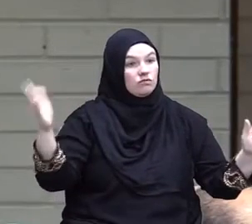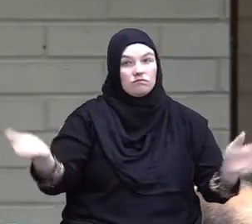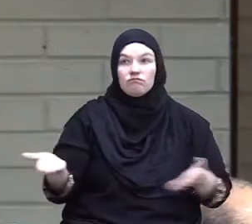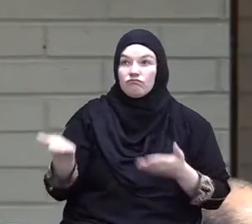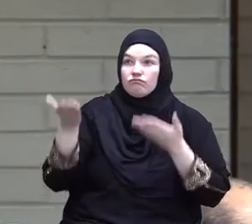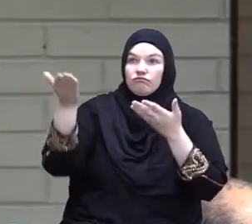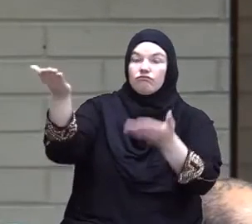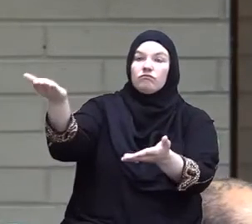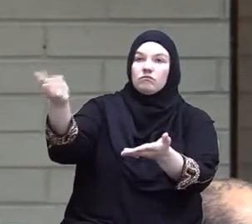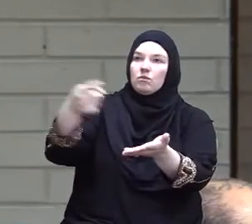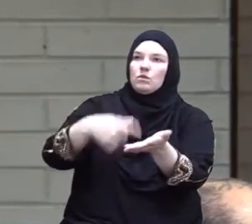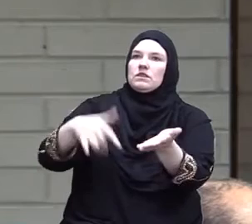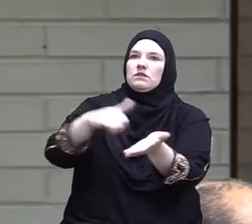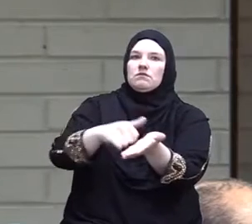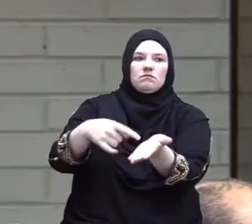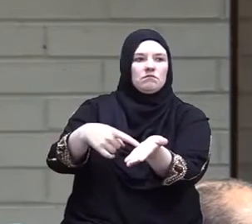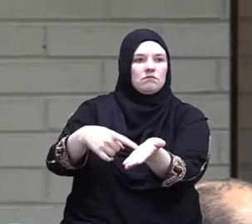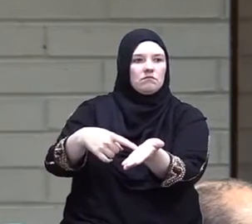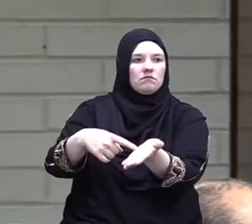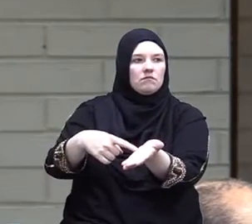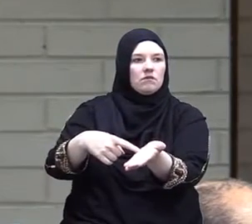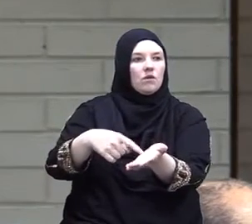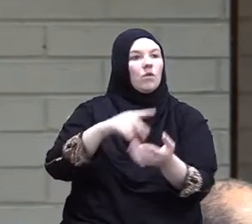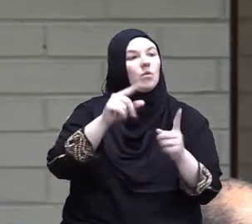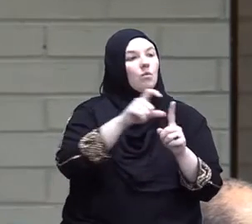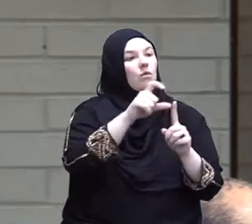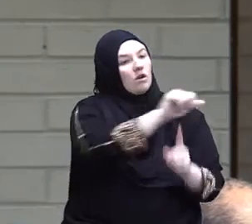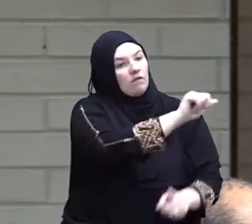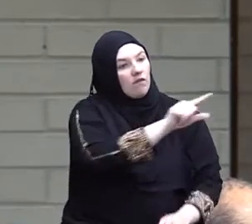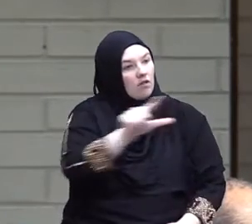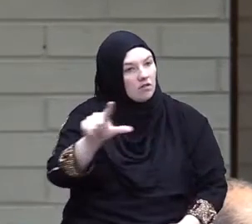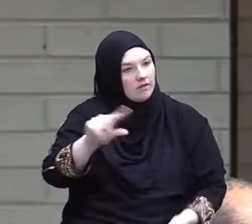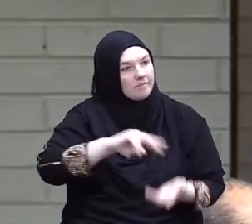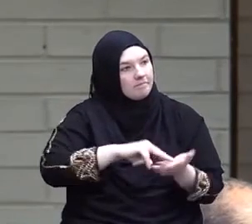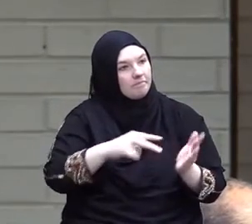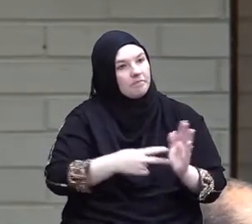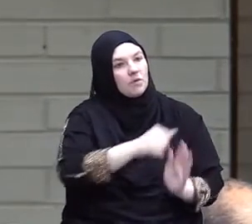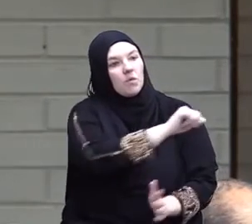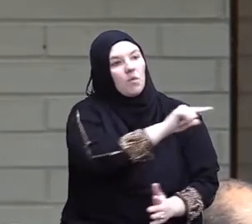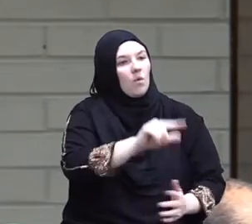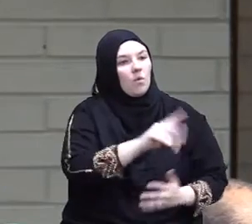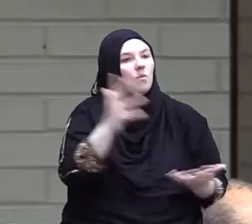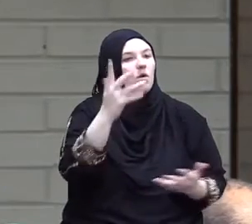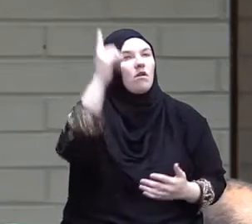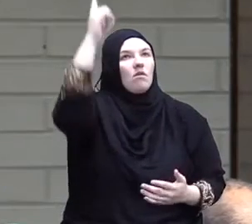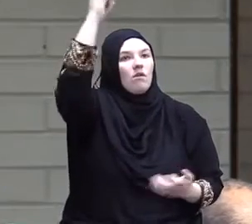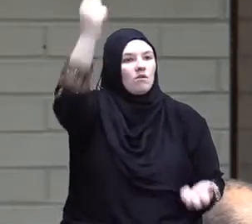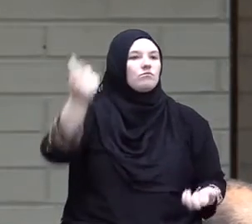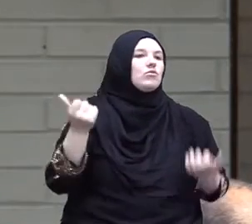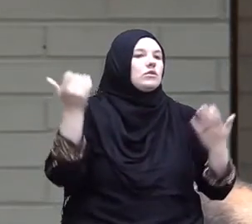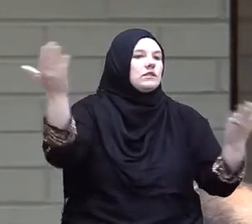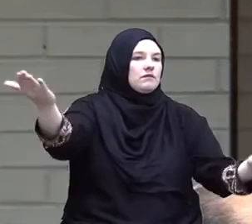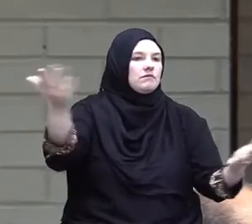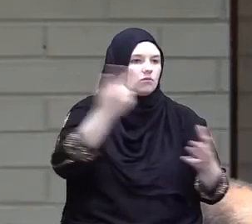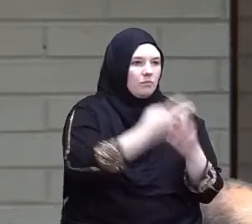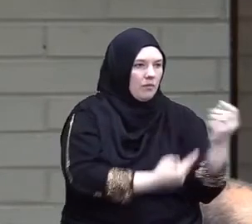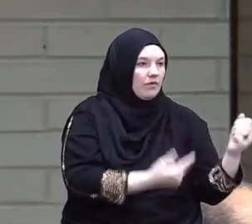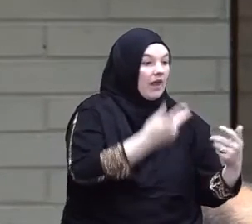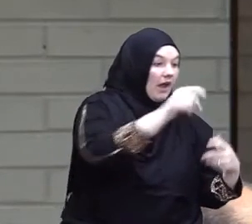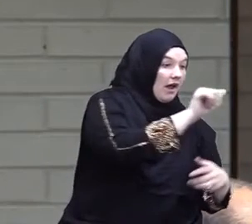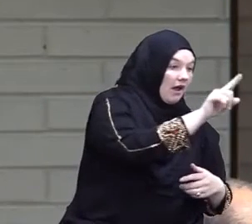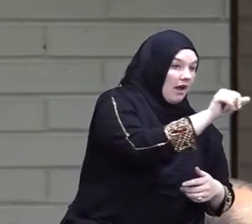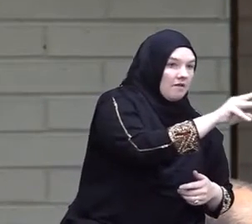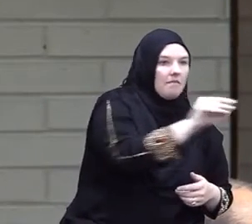them. So the word all, it means all what Allah presented to both.